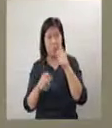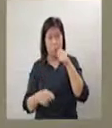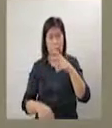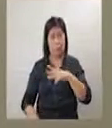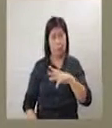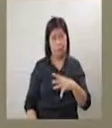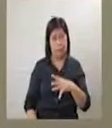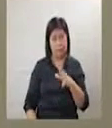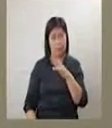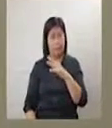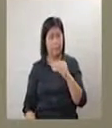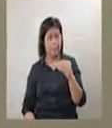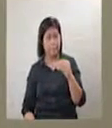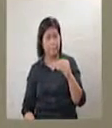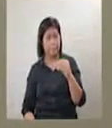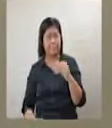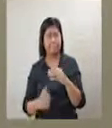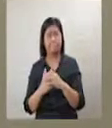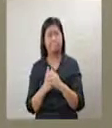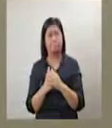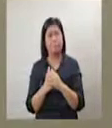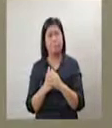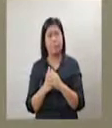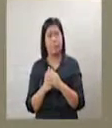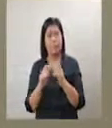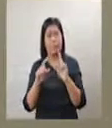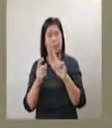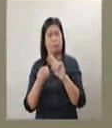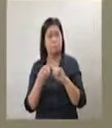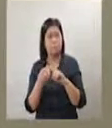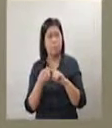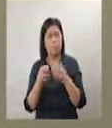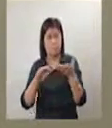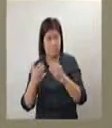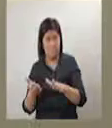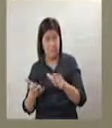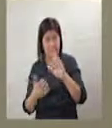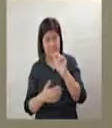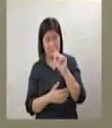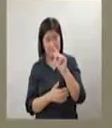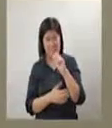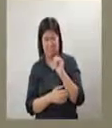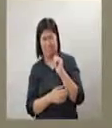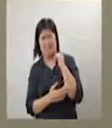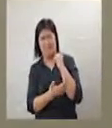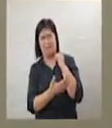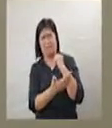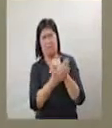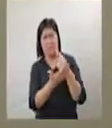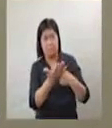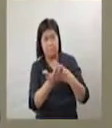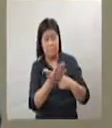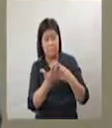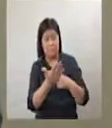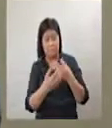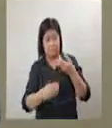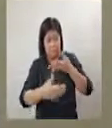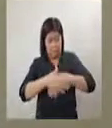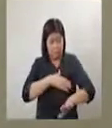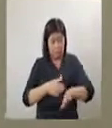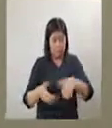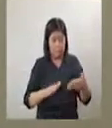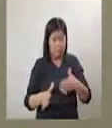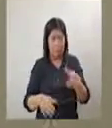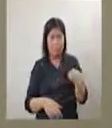the mortality rate of in giving birth. And this is a concern not only here but also